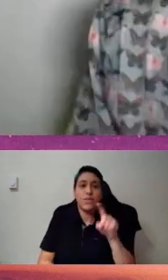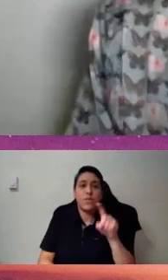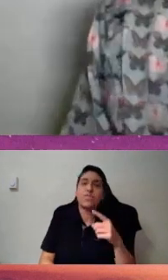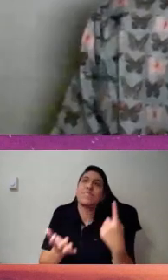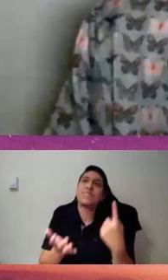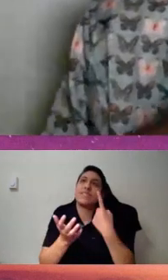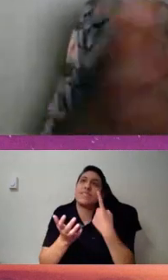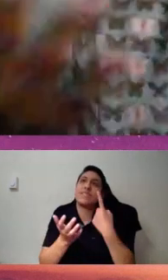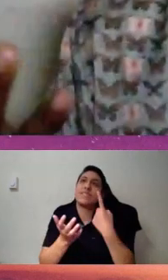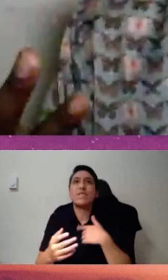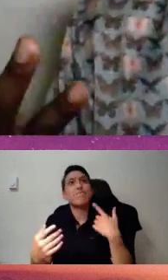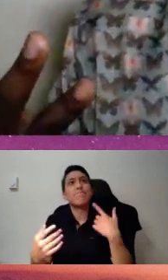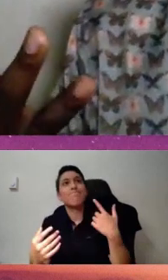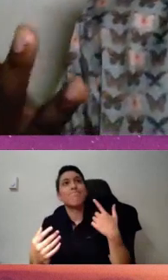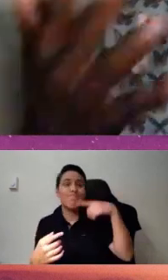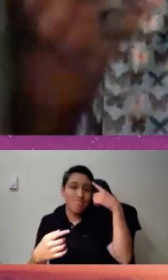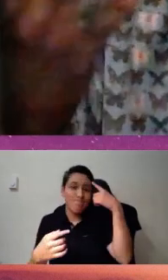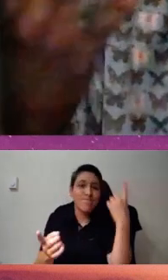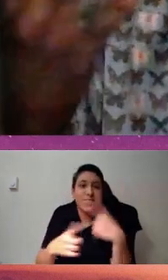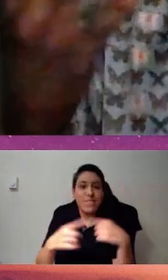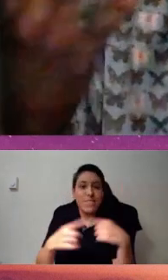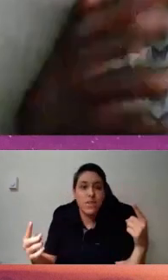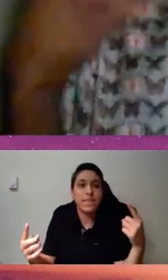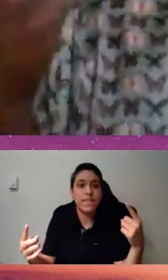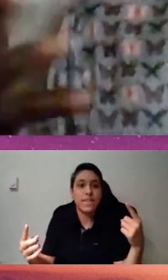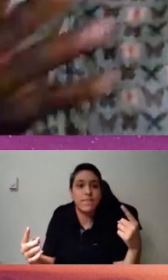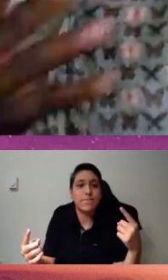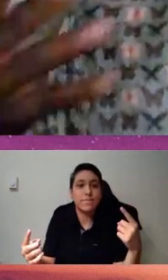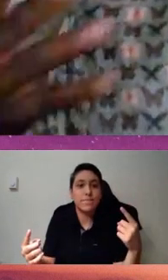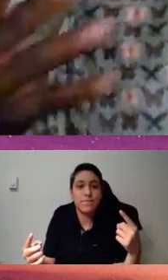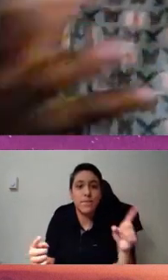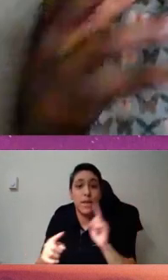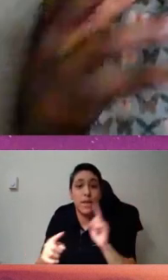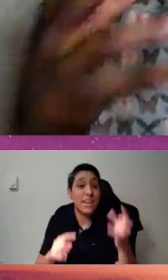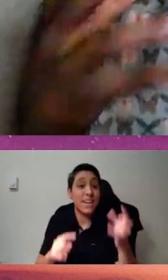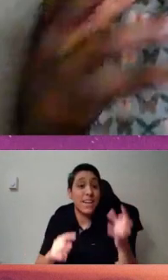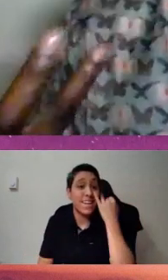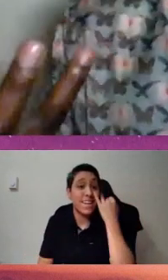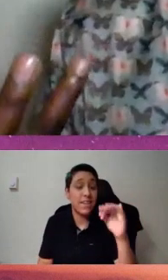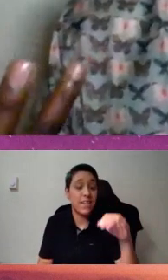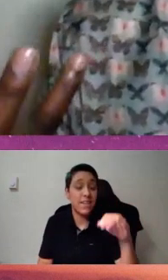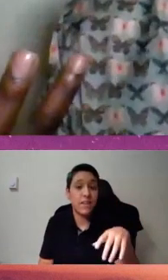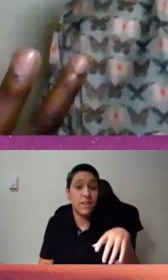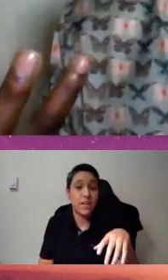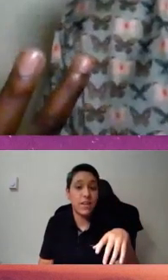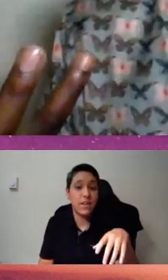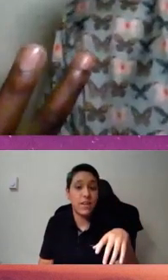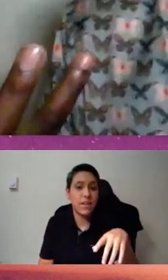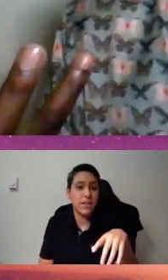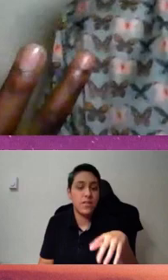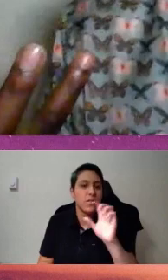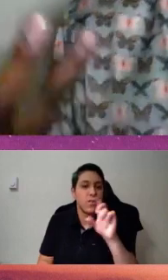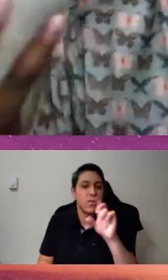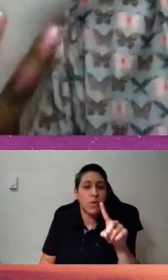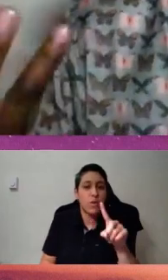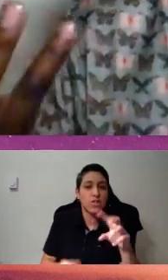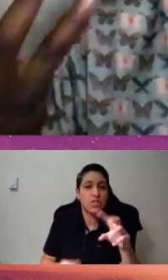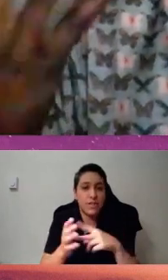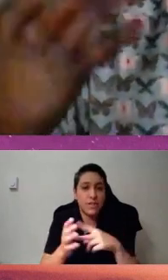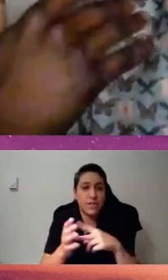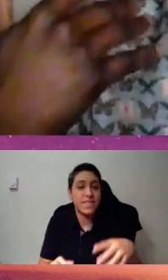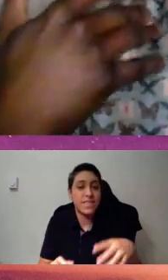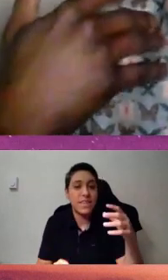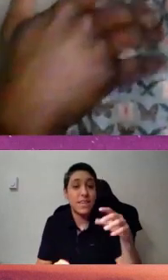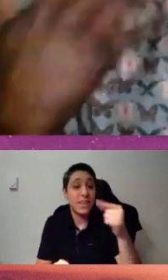sometimes we don't argue about, but is gender really kind of one of those institutions that we might have to dismantle